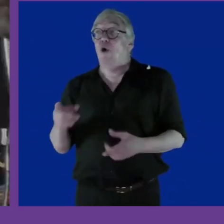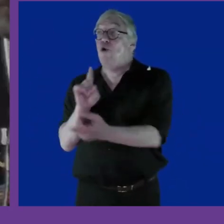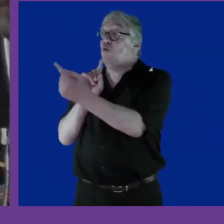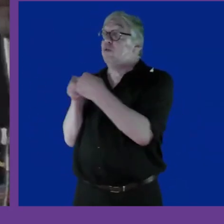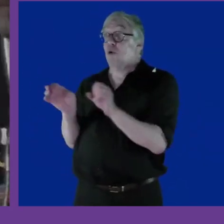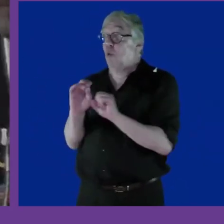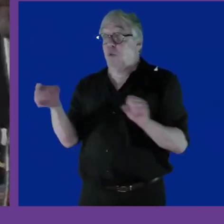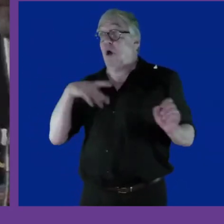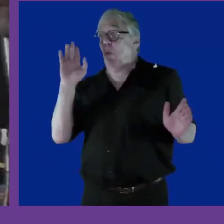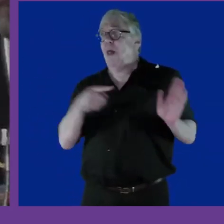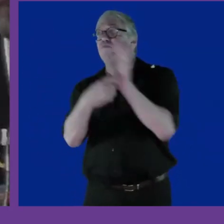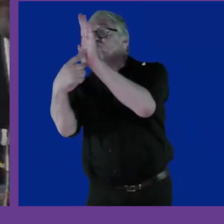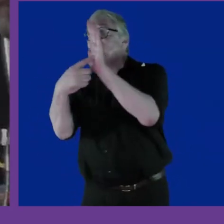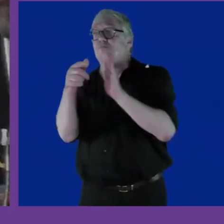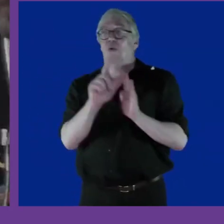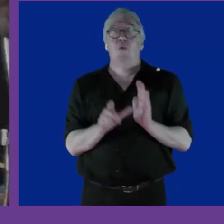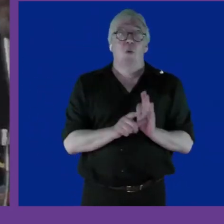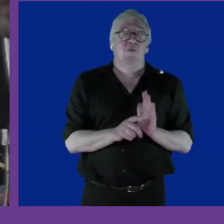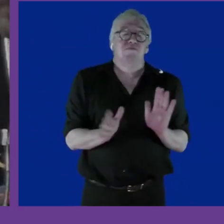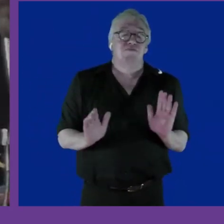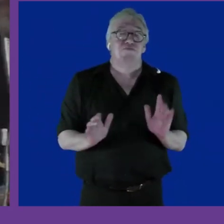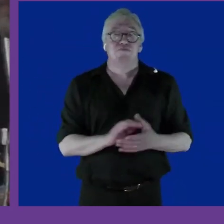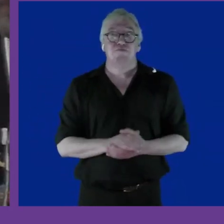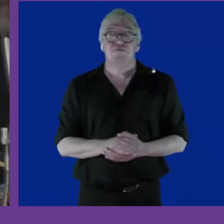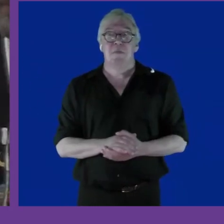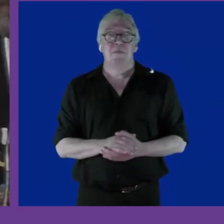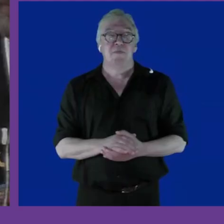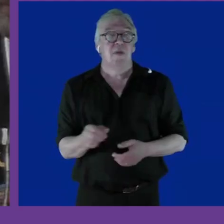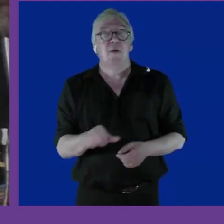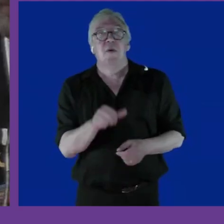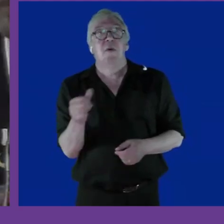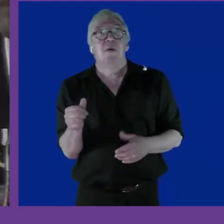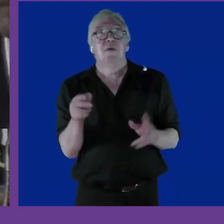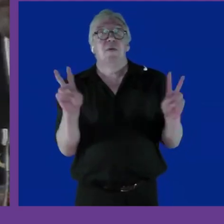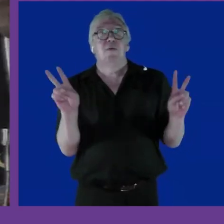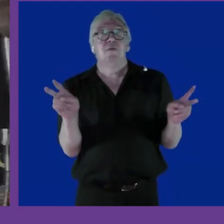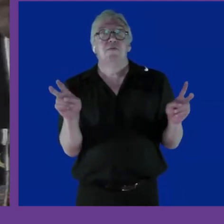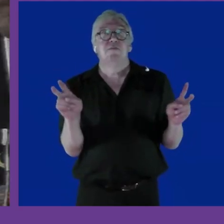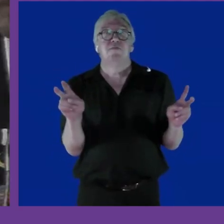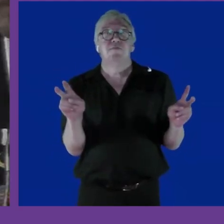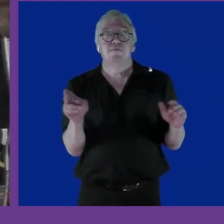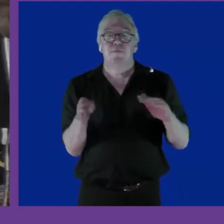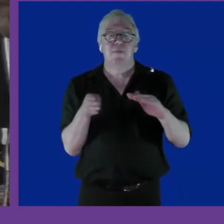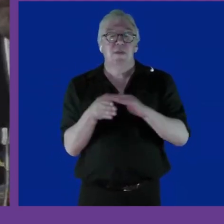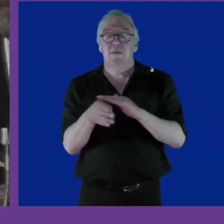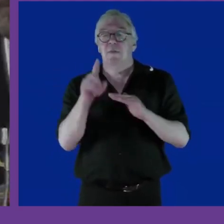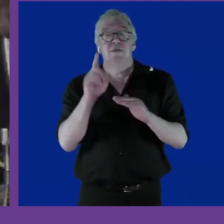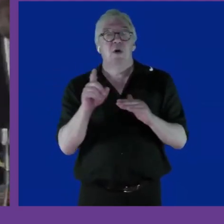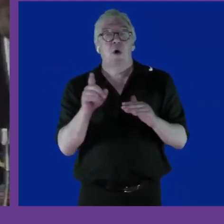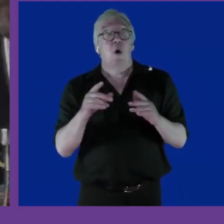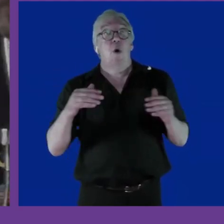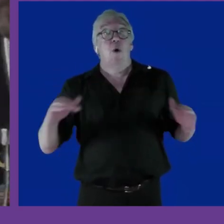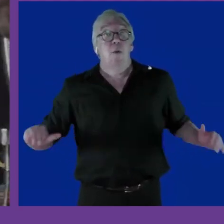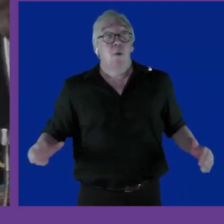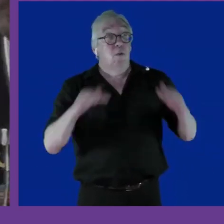responding. And another point is that accessibility needs to be incorporated really on all levels of your company,